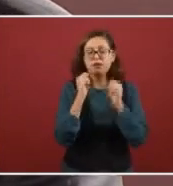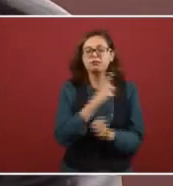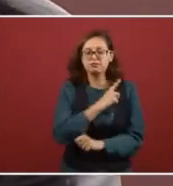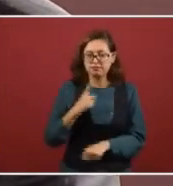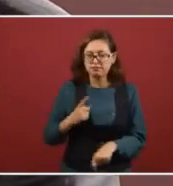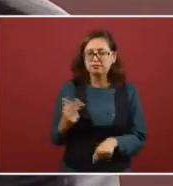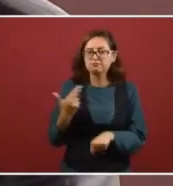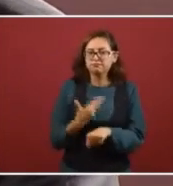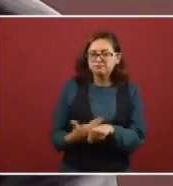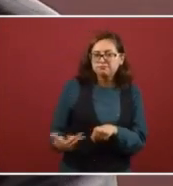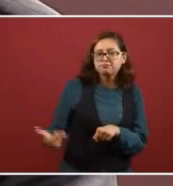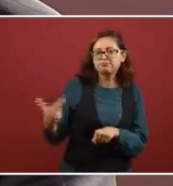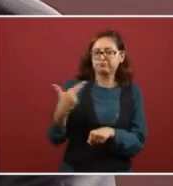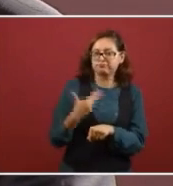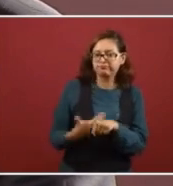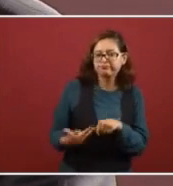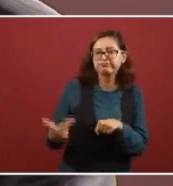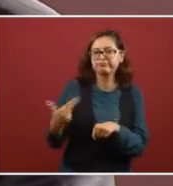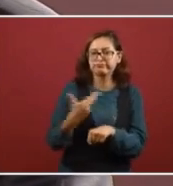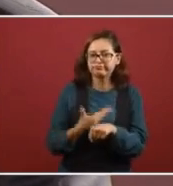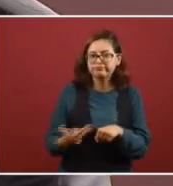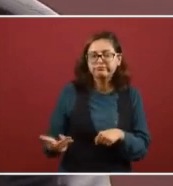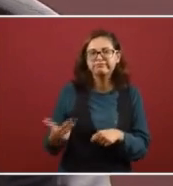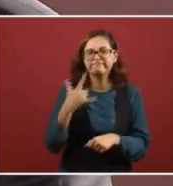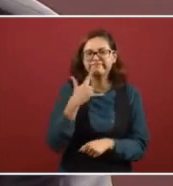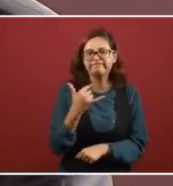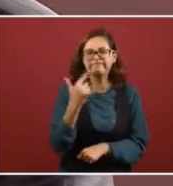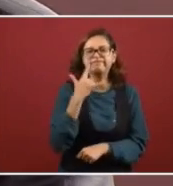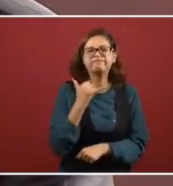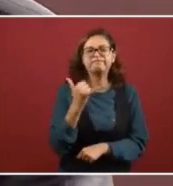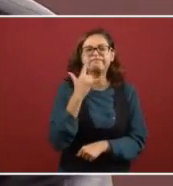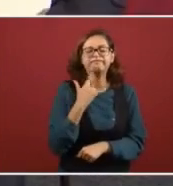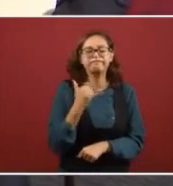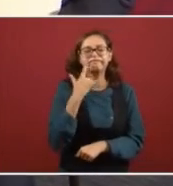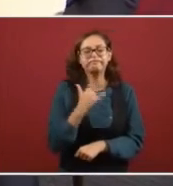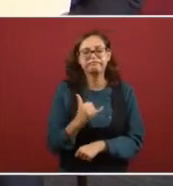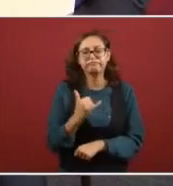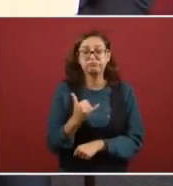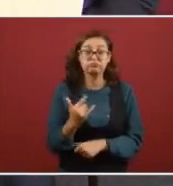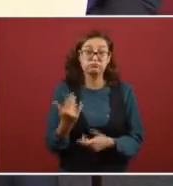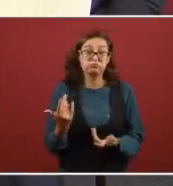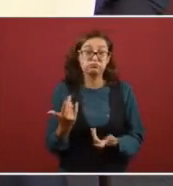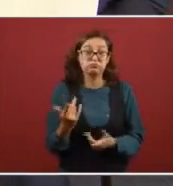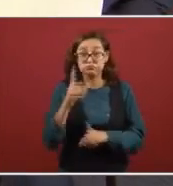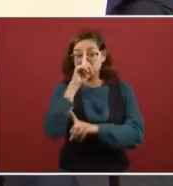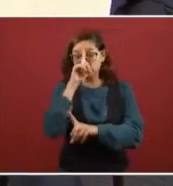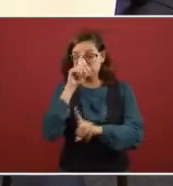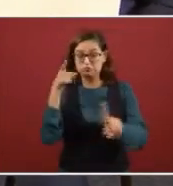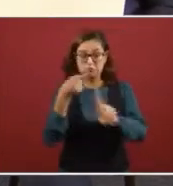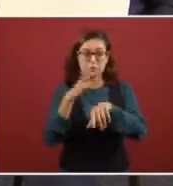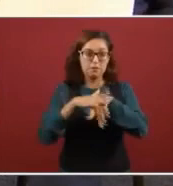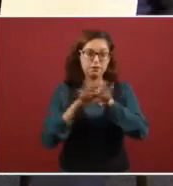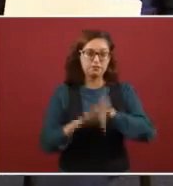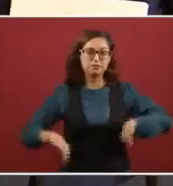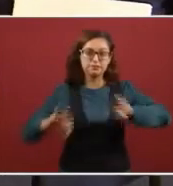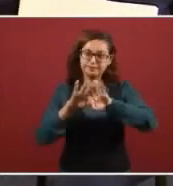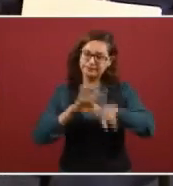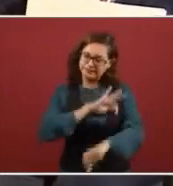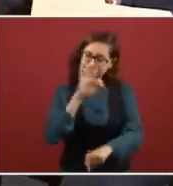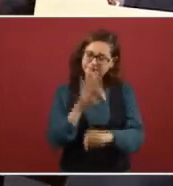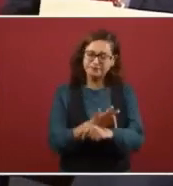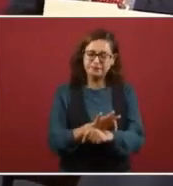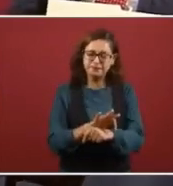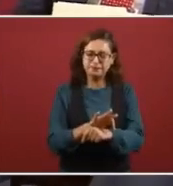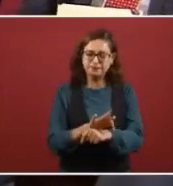it in a due way. And we'll have perseverance with this and many other causes that we need to deal with. And that is a central